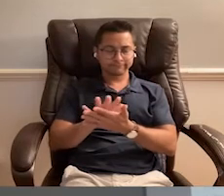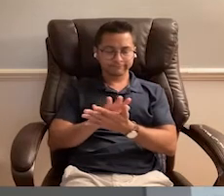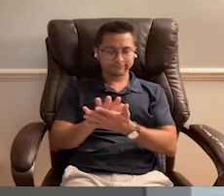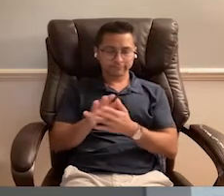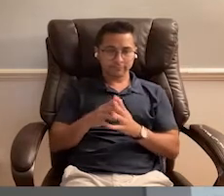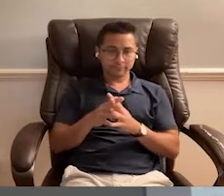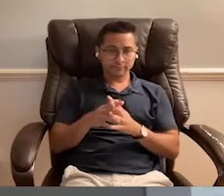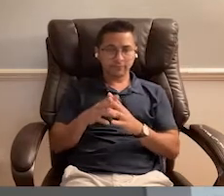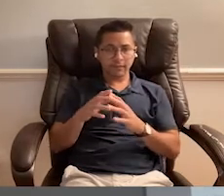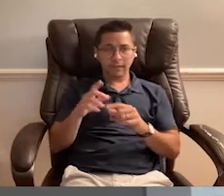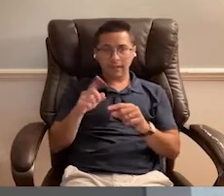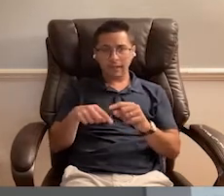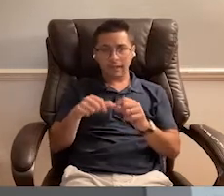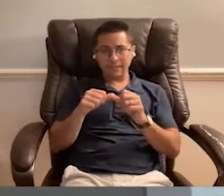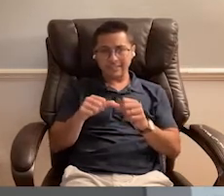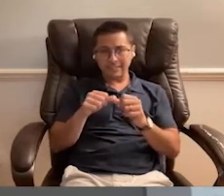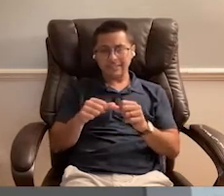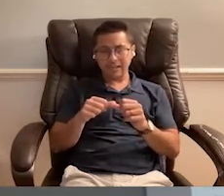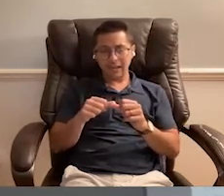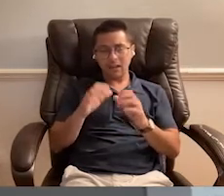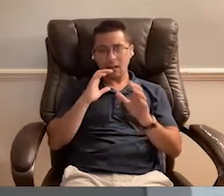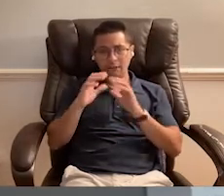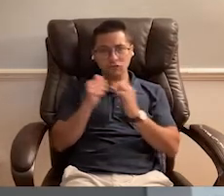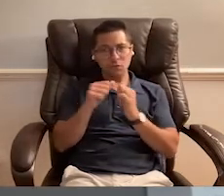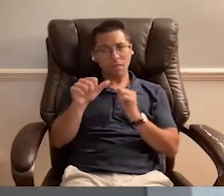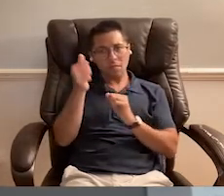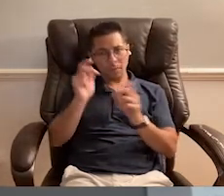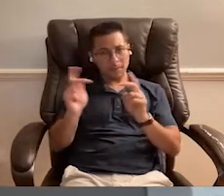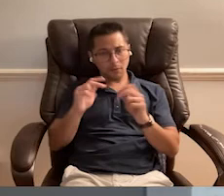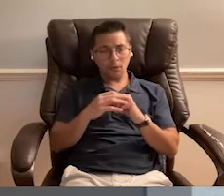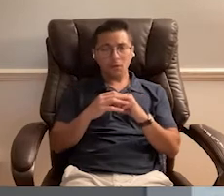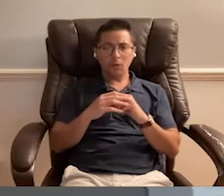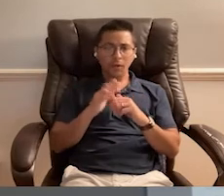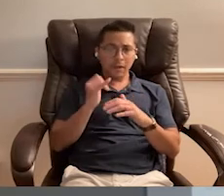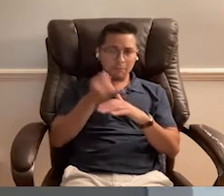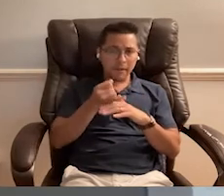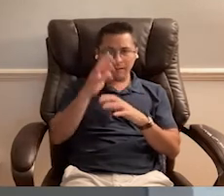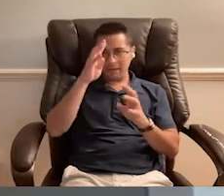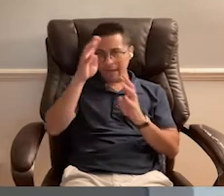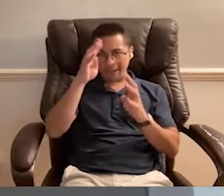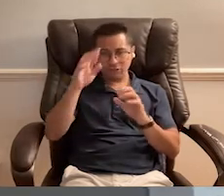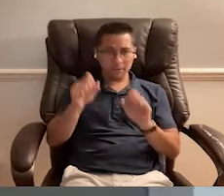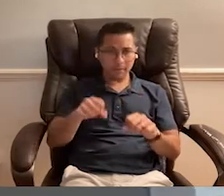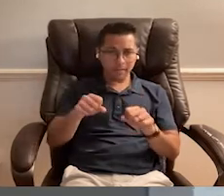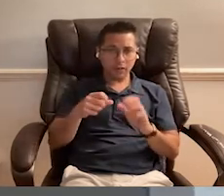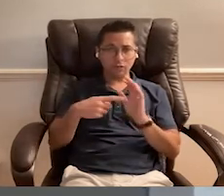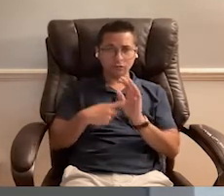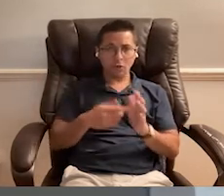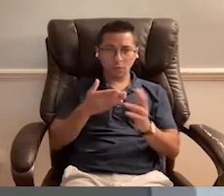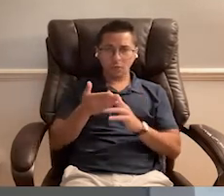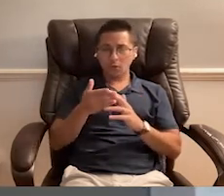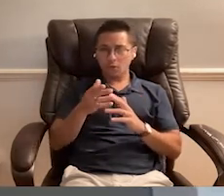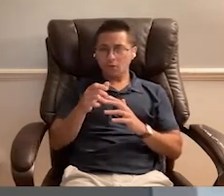reciprocity, and marked impairment in the ability to initiate or sustain a conversation with others,